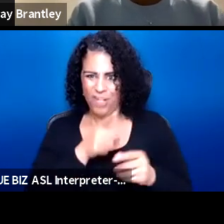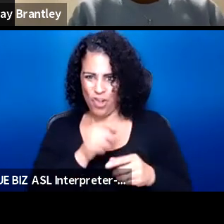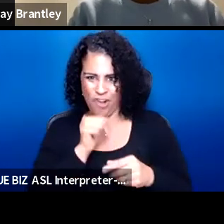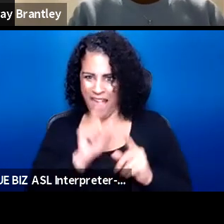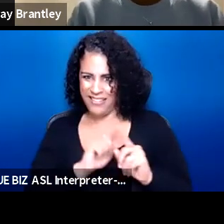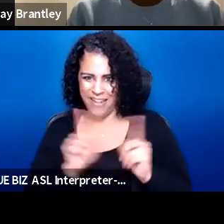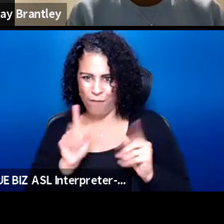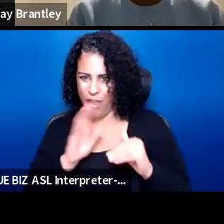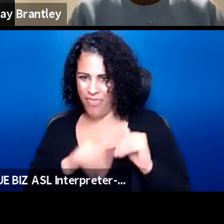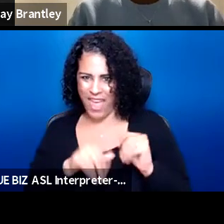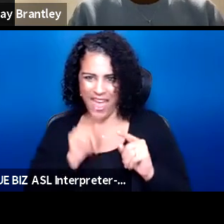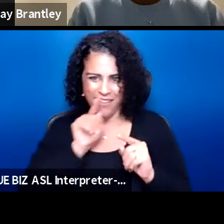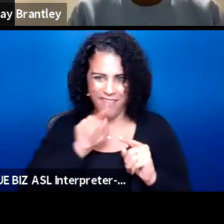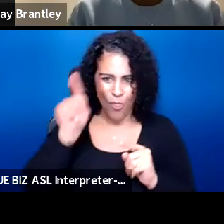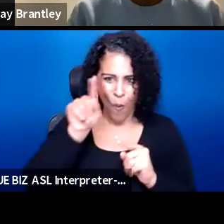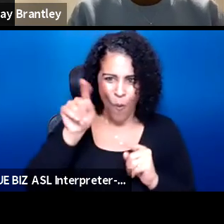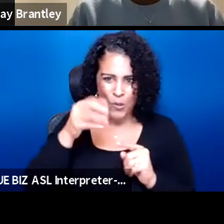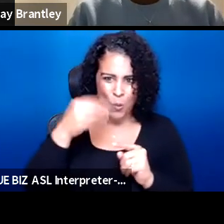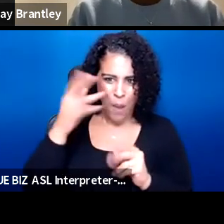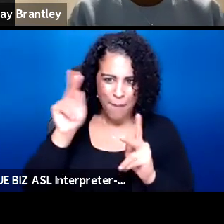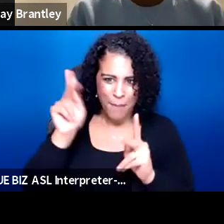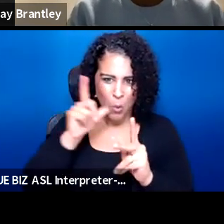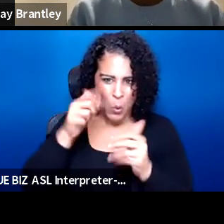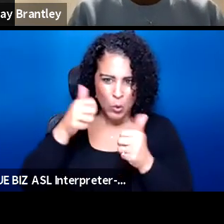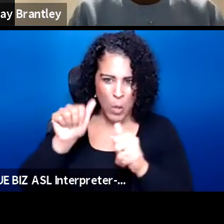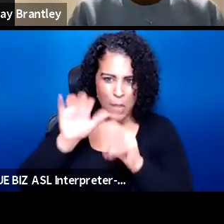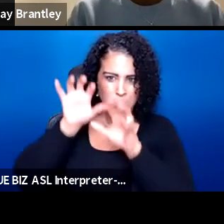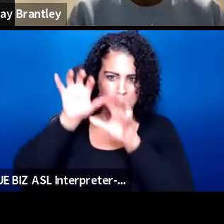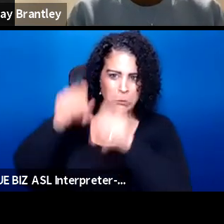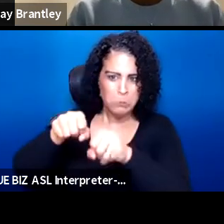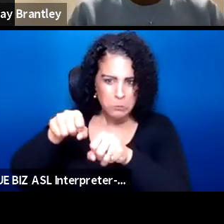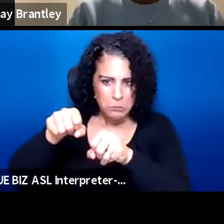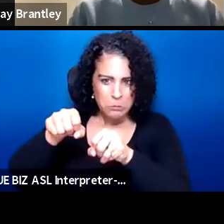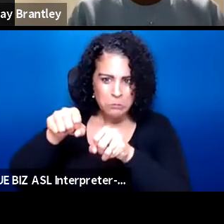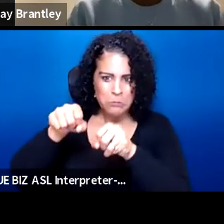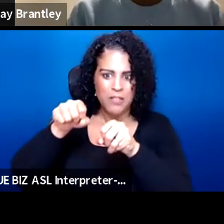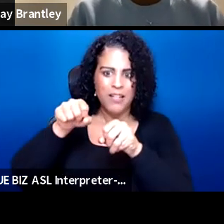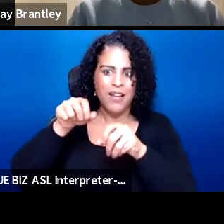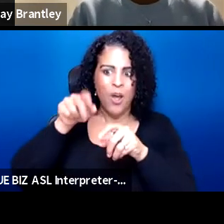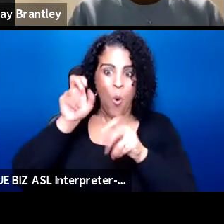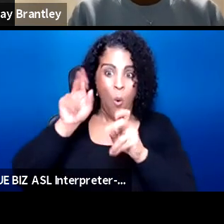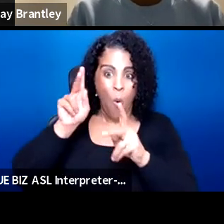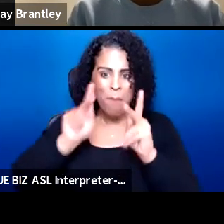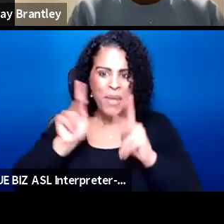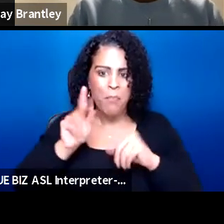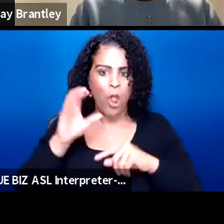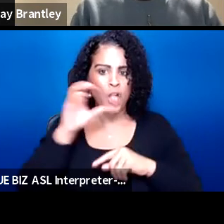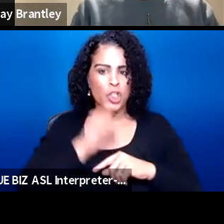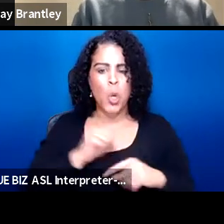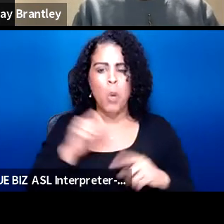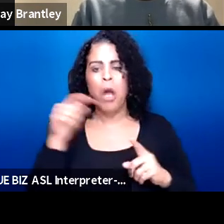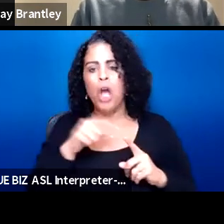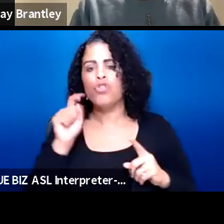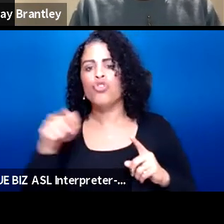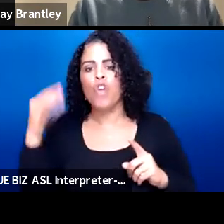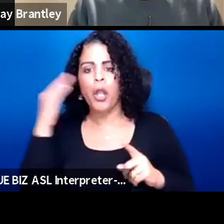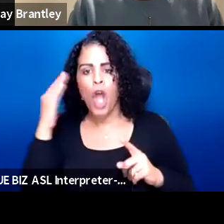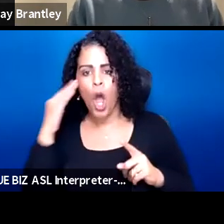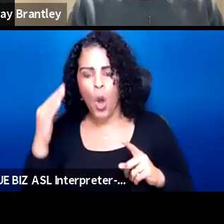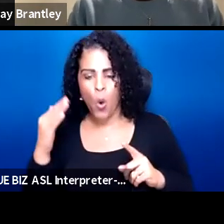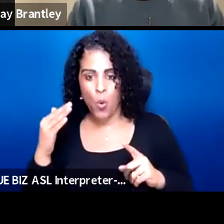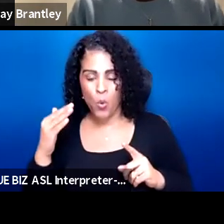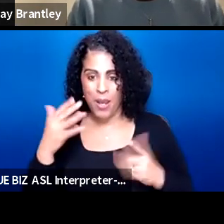that elitist, you know, creator that always assumes that you should know, and